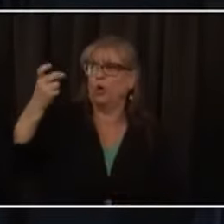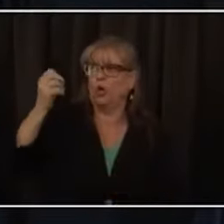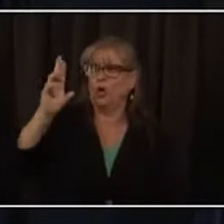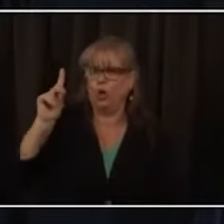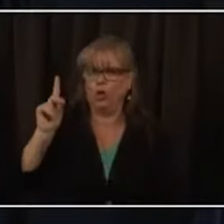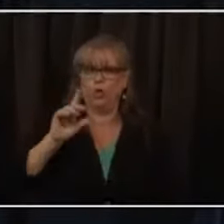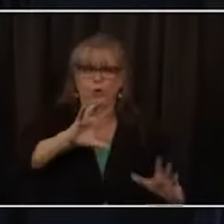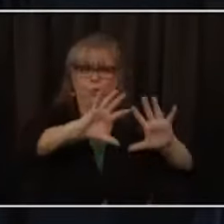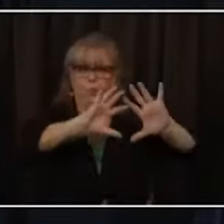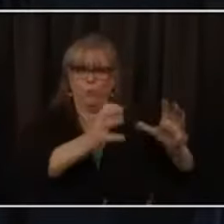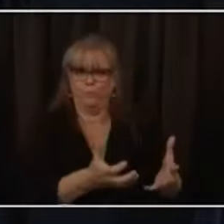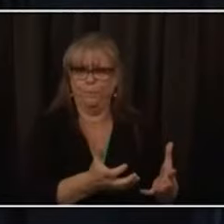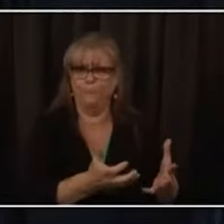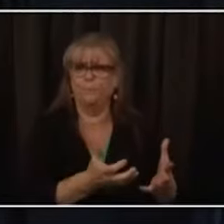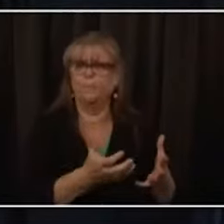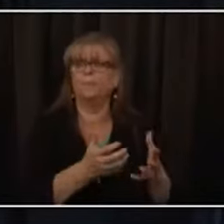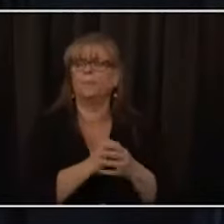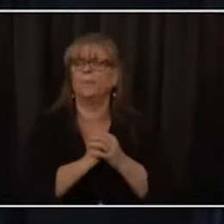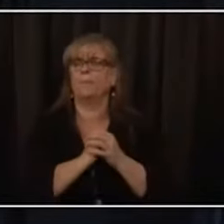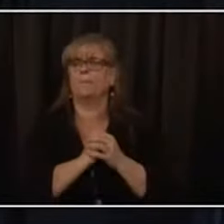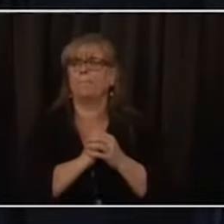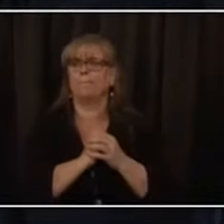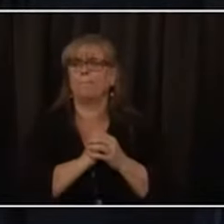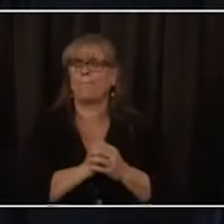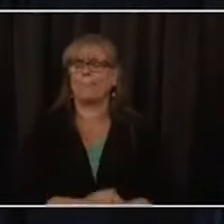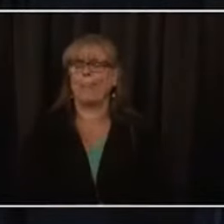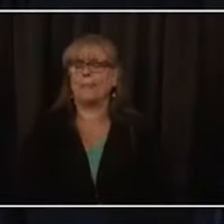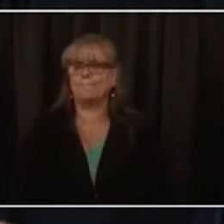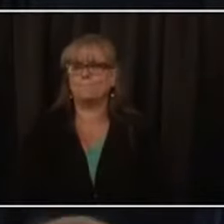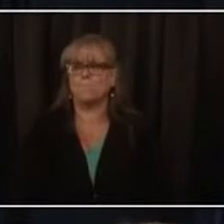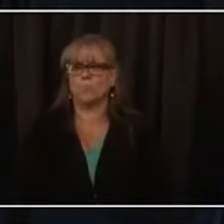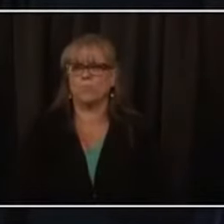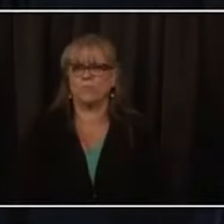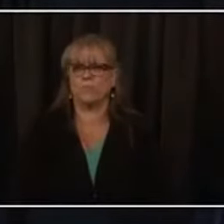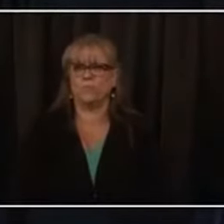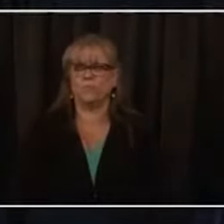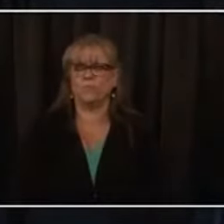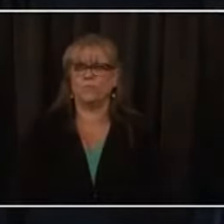for successful achievement of herd immunity. Dr. France?